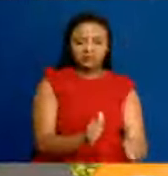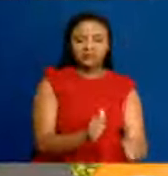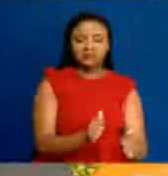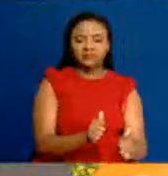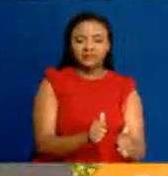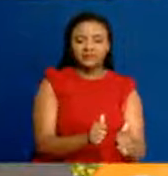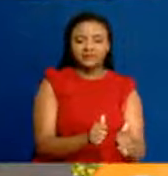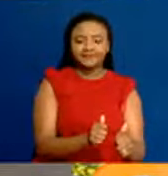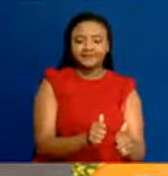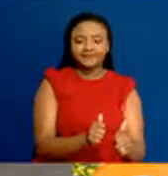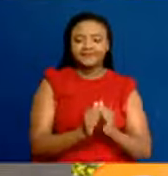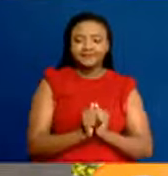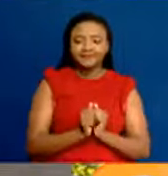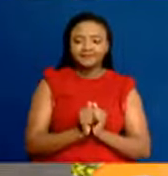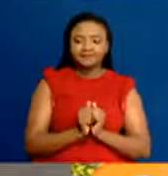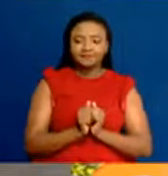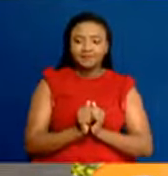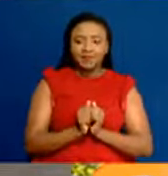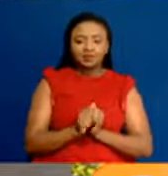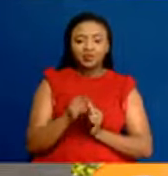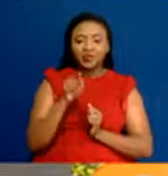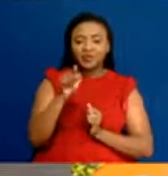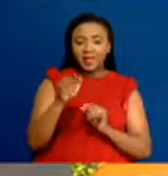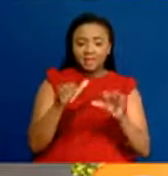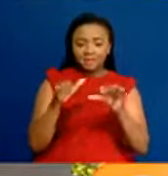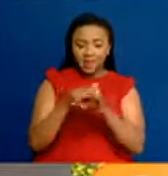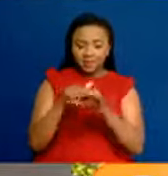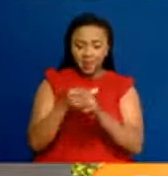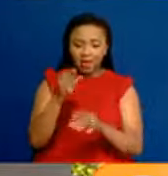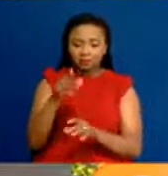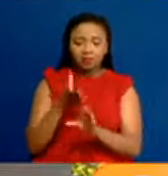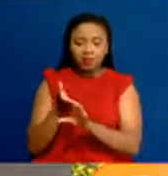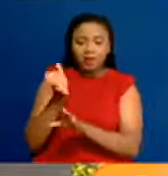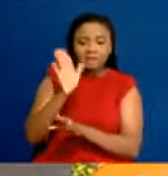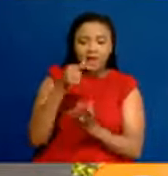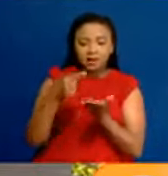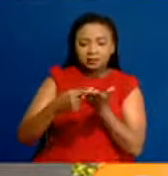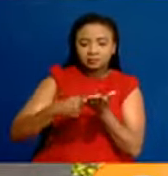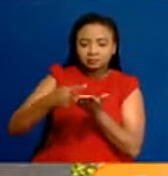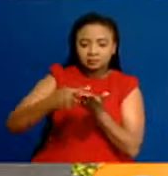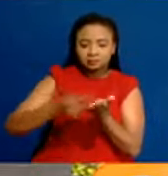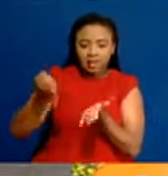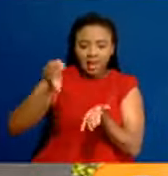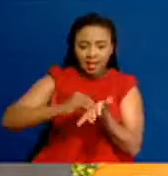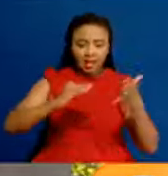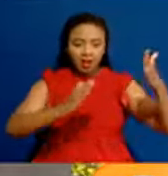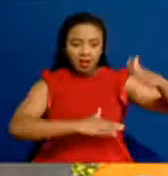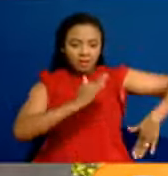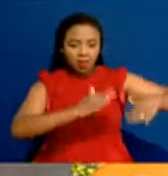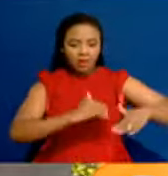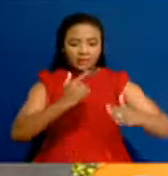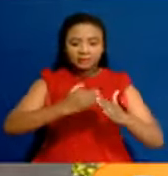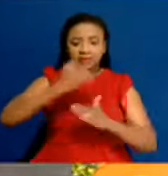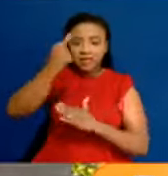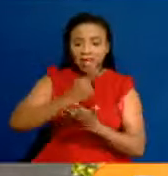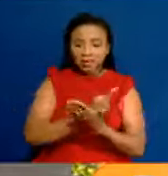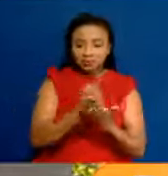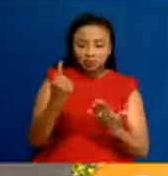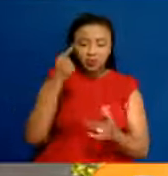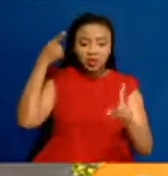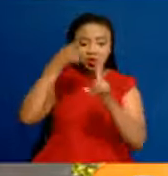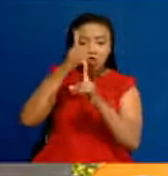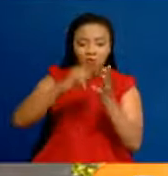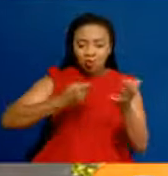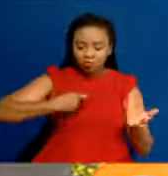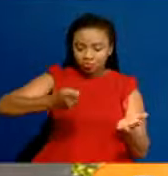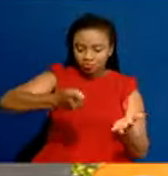Wanachama wa kamati ya kitaifa ya mazungumzo watarejea hapa katika ukumbi wa Bomas wiki ijayo kutia